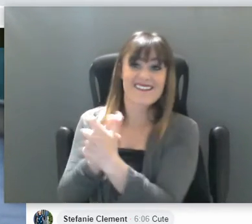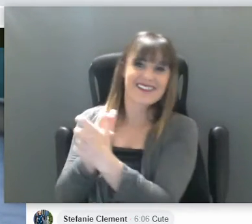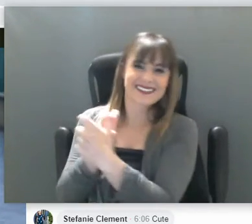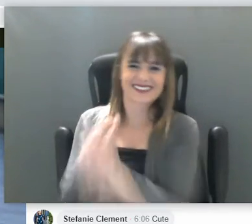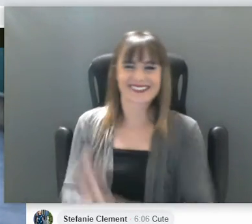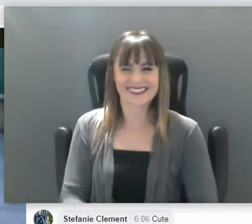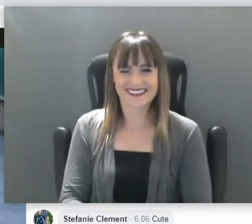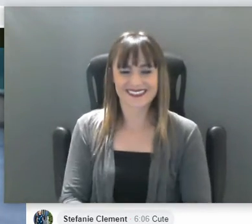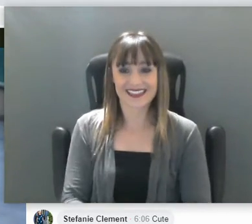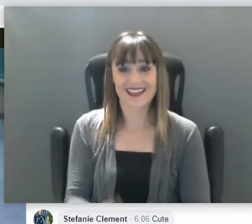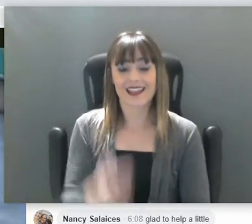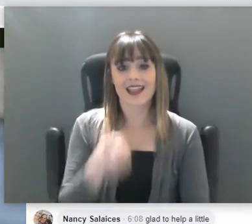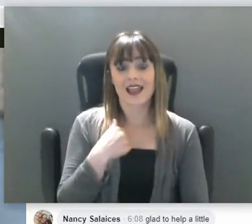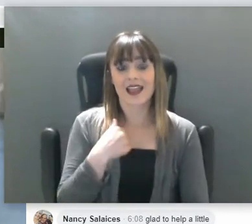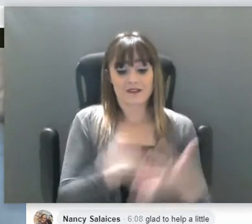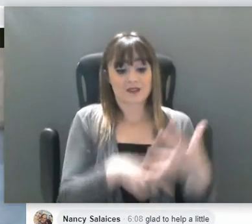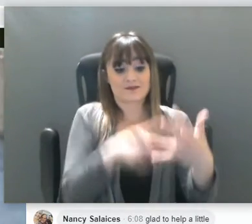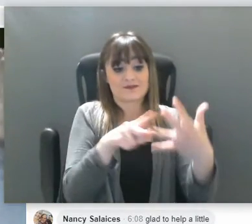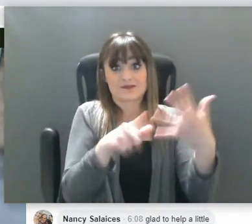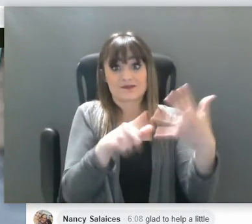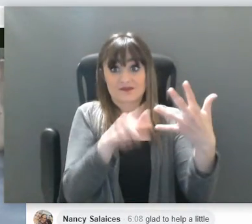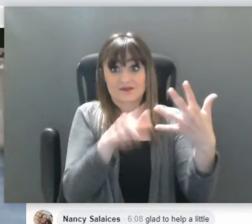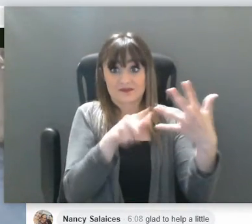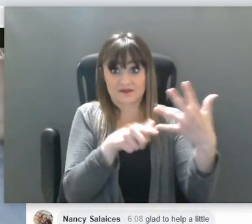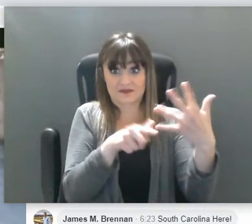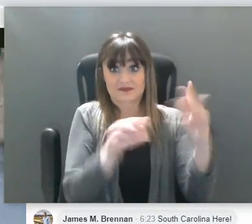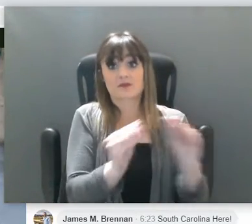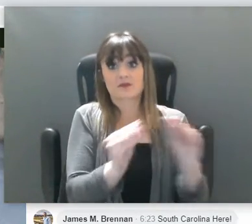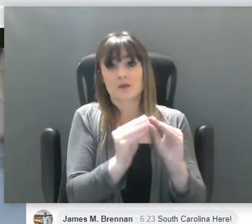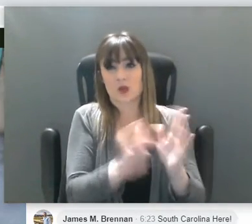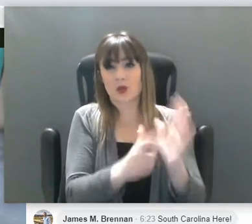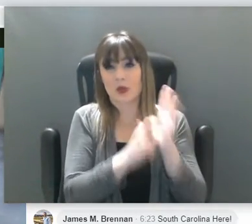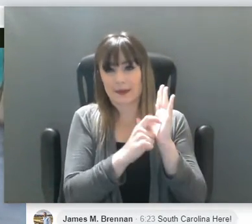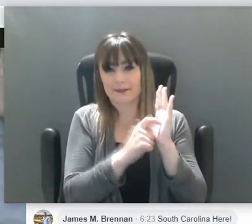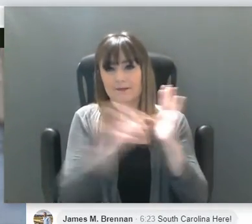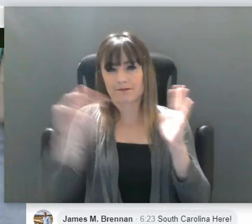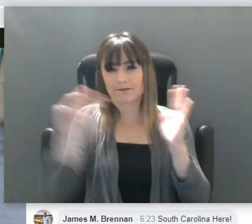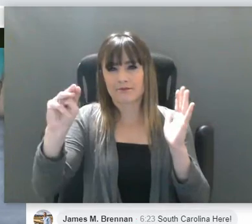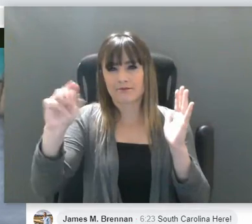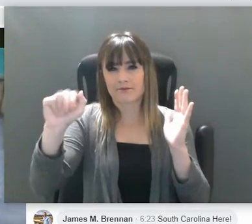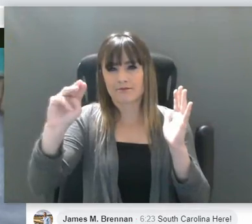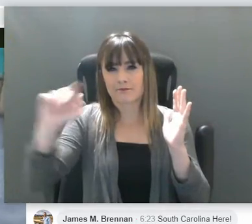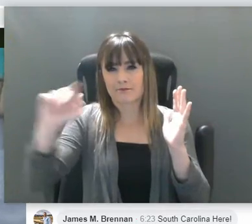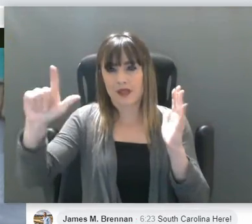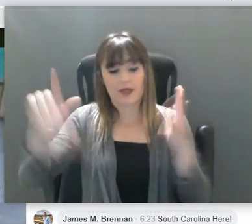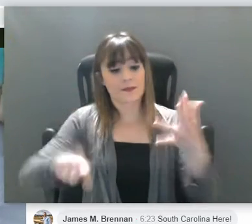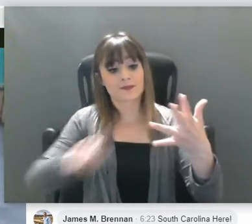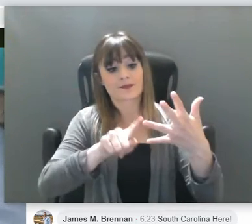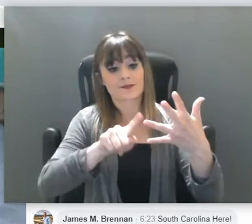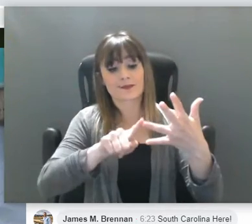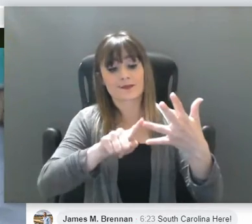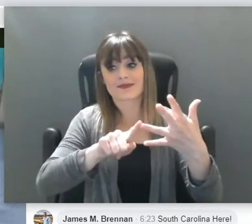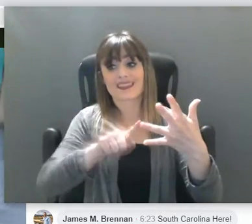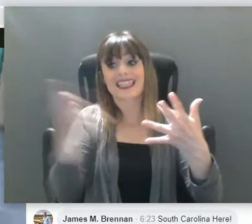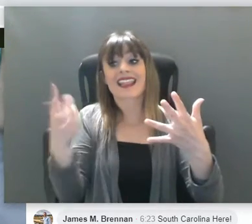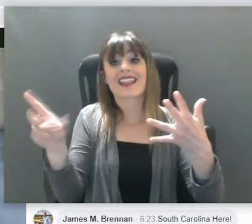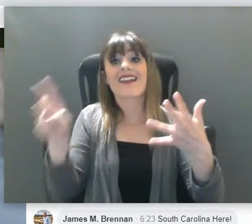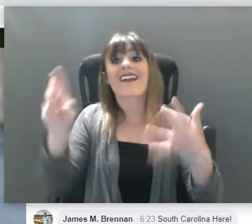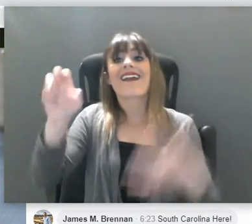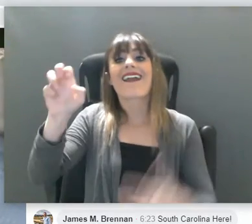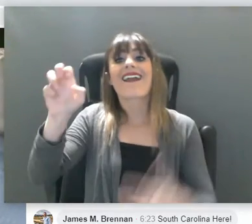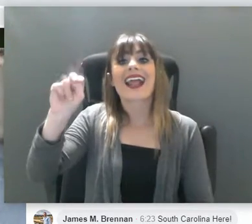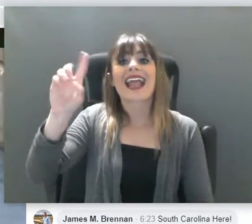that we need to get through. One is they are all endotherms, aka warm-blooded. So you might have